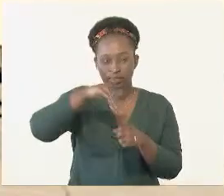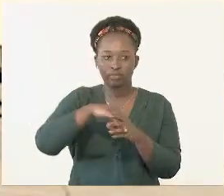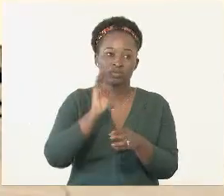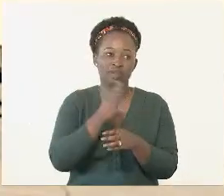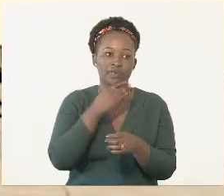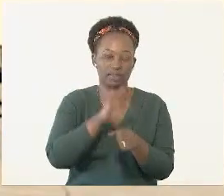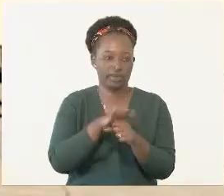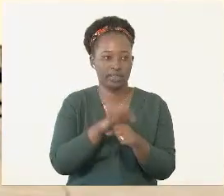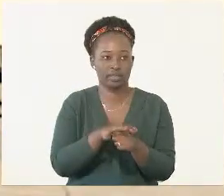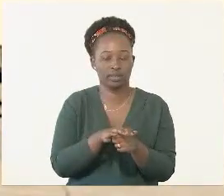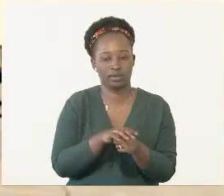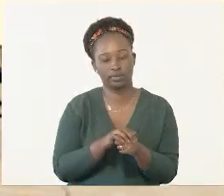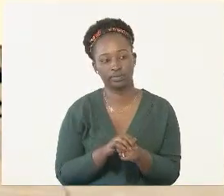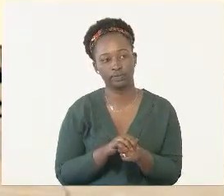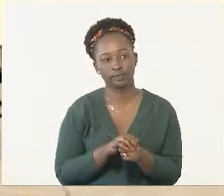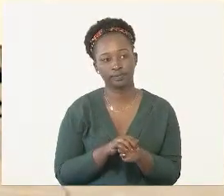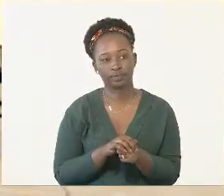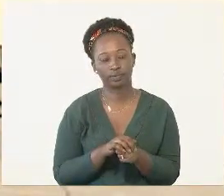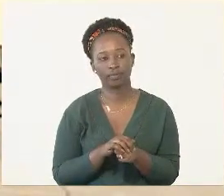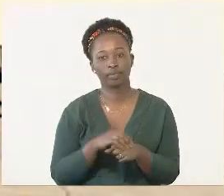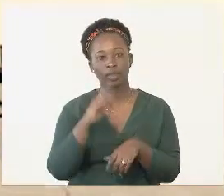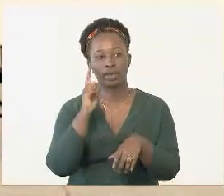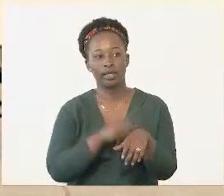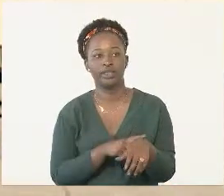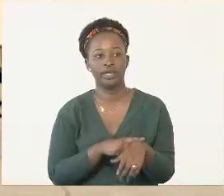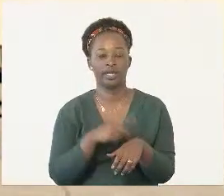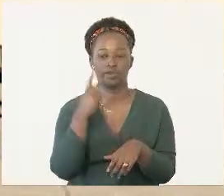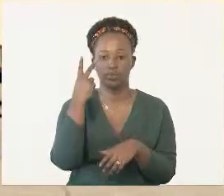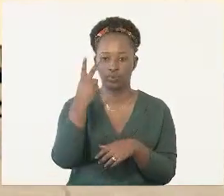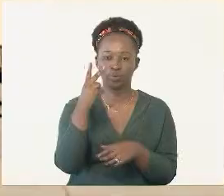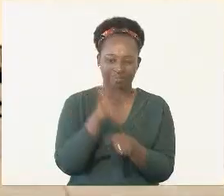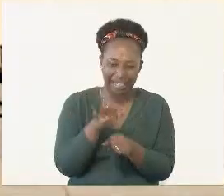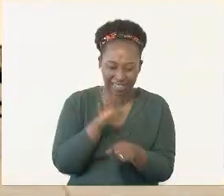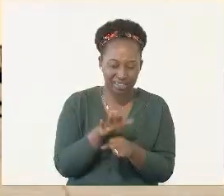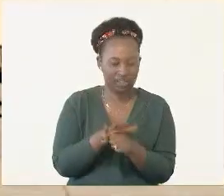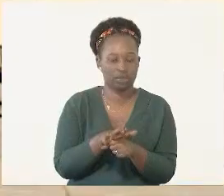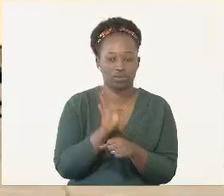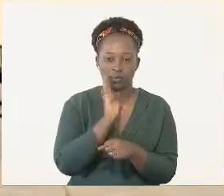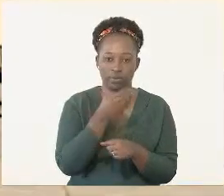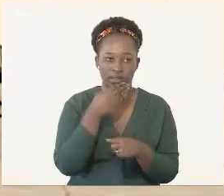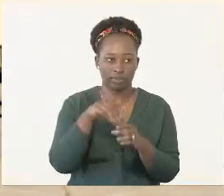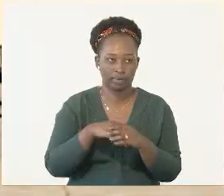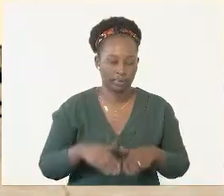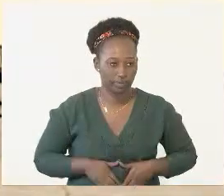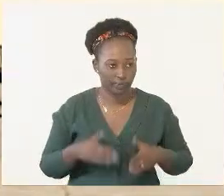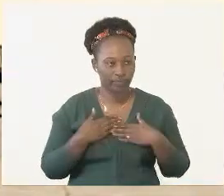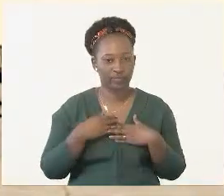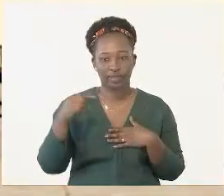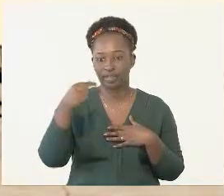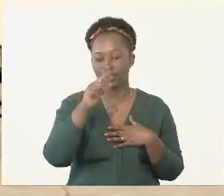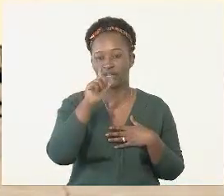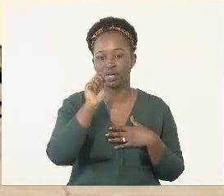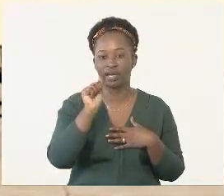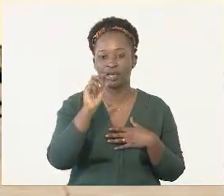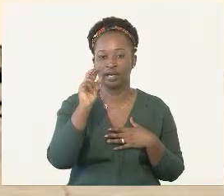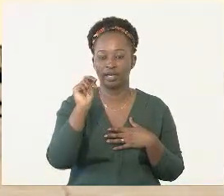with less water potential. Now, when there's too much water in the body, the pituitary gland releases less